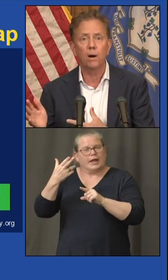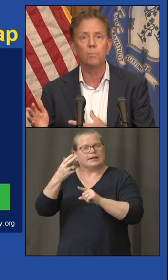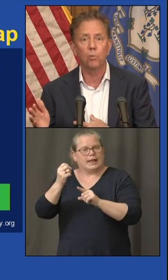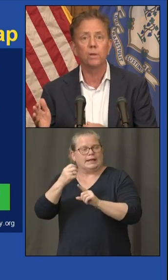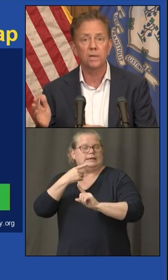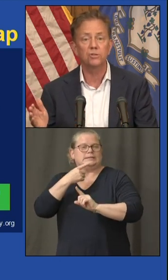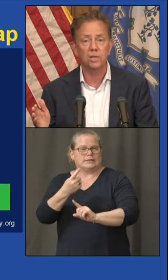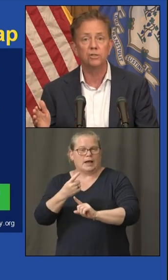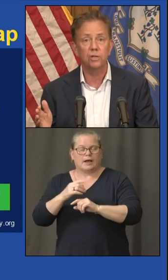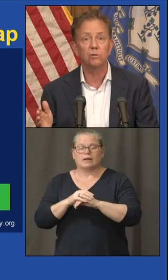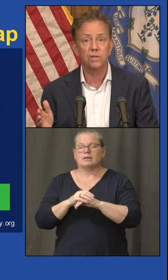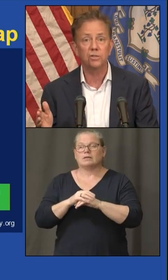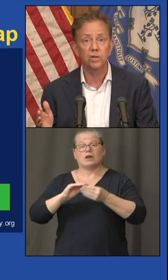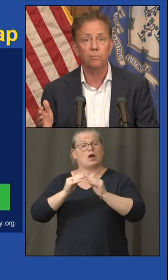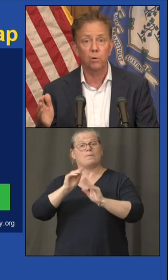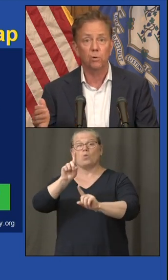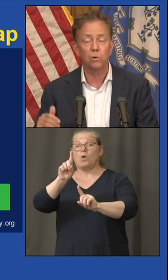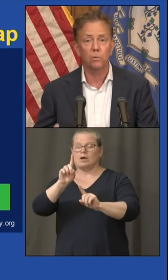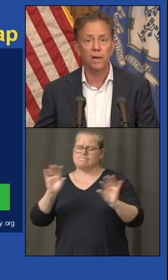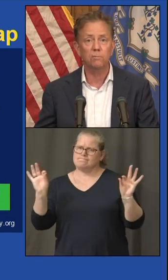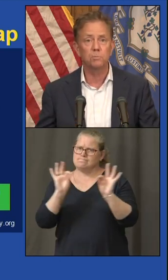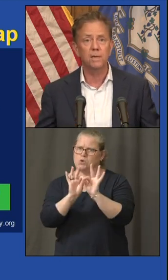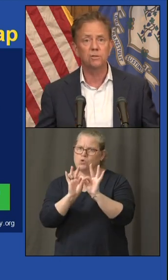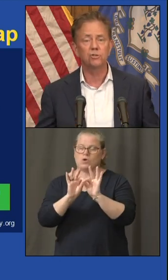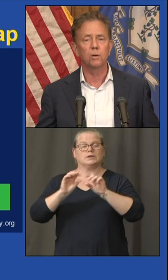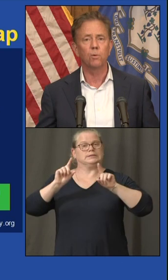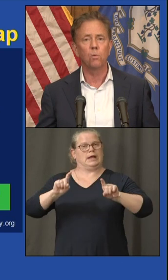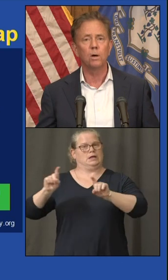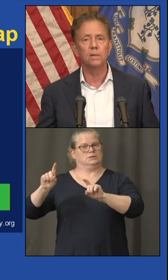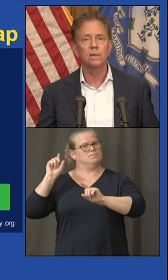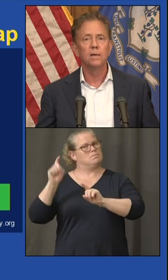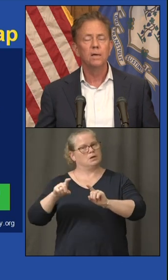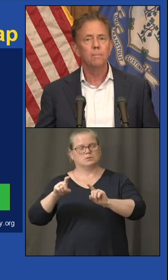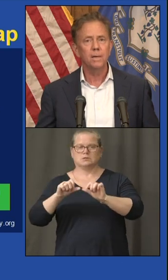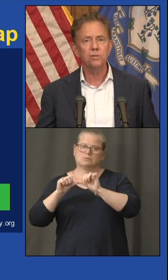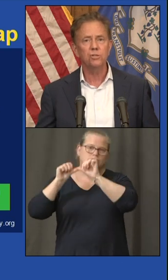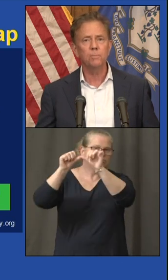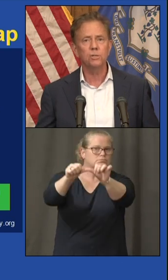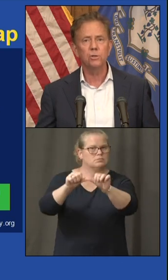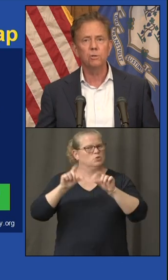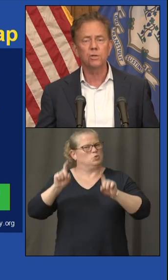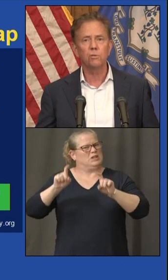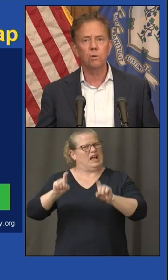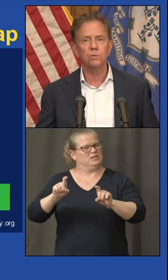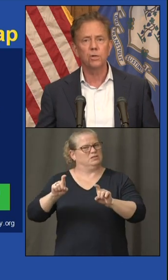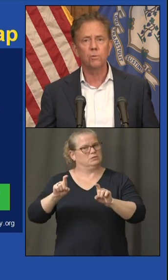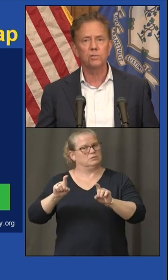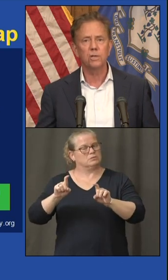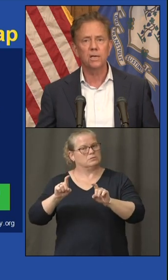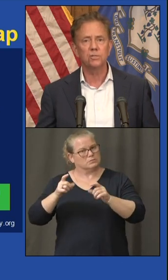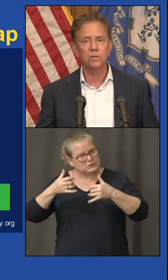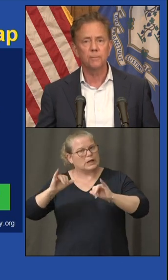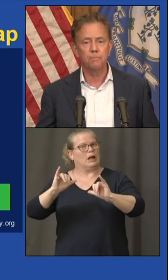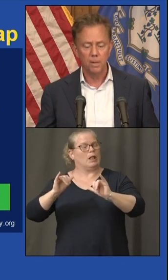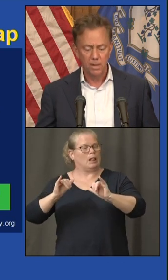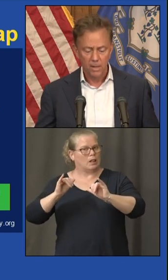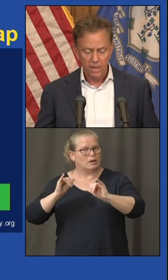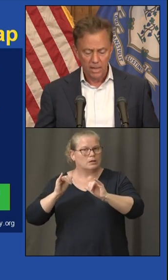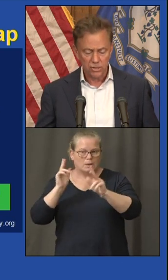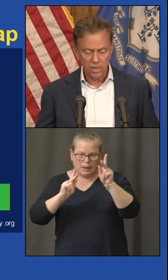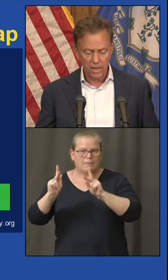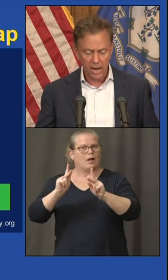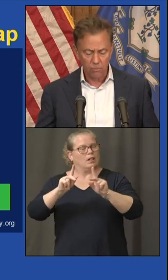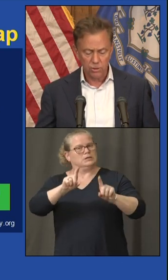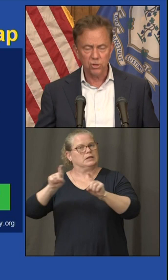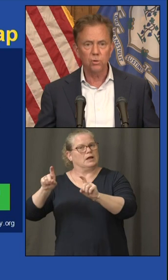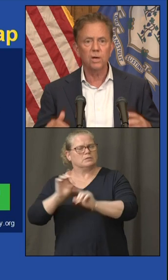remember how important it is to continue your testing protocol. That was message number one. Message number two, which I thought was interesting, is